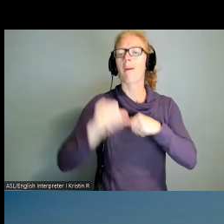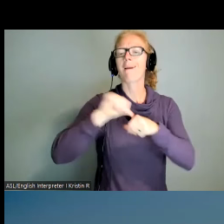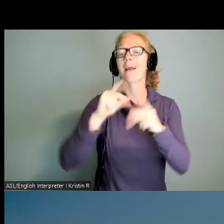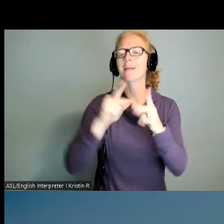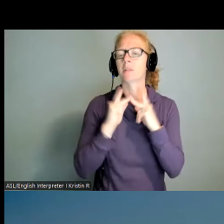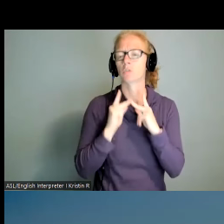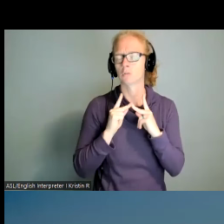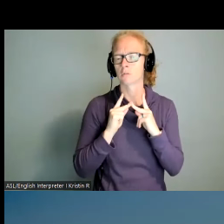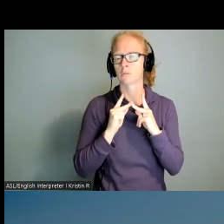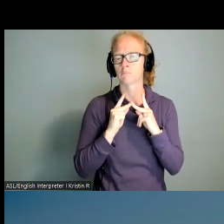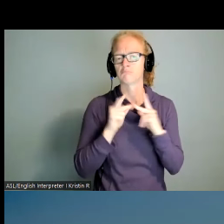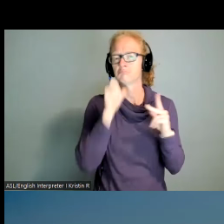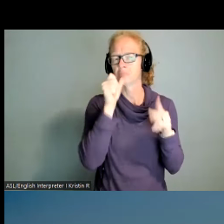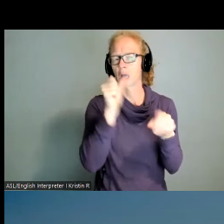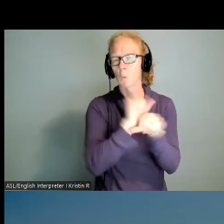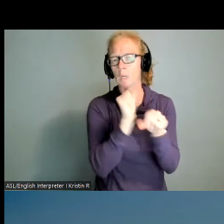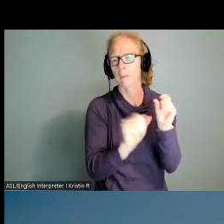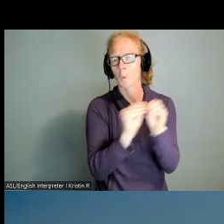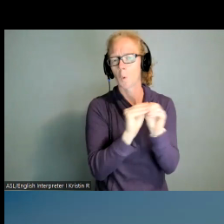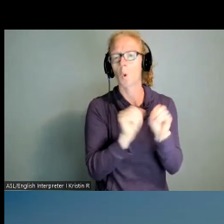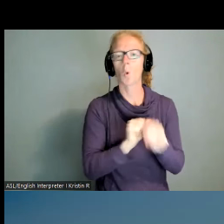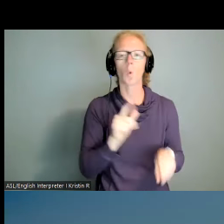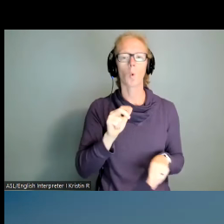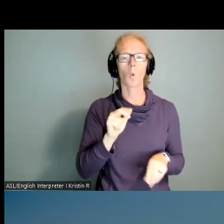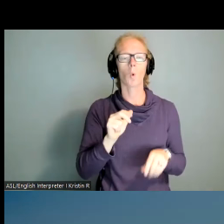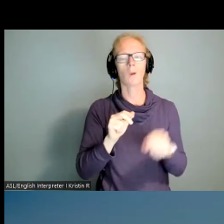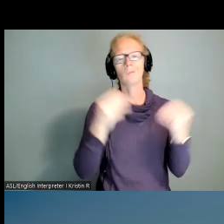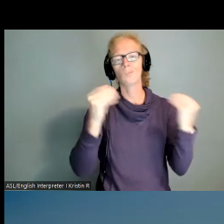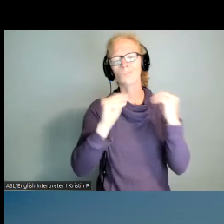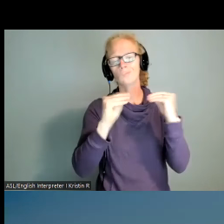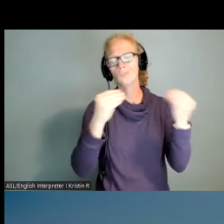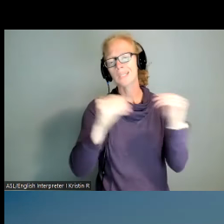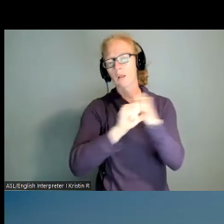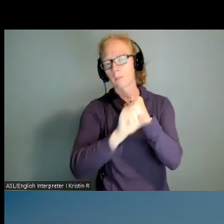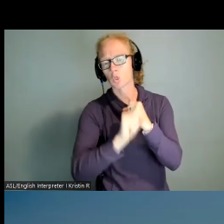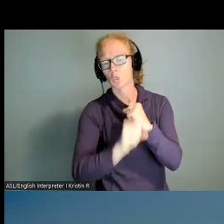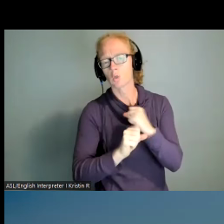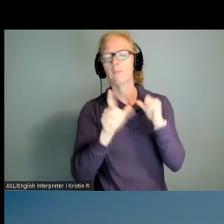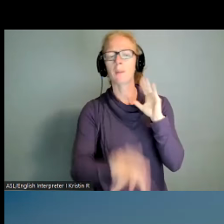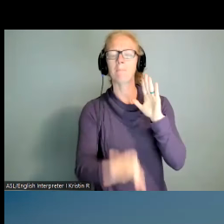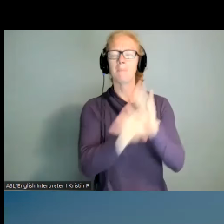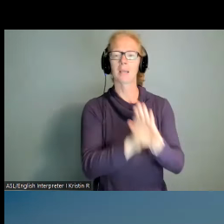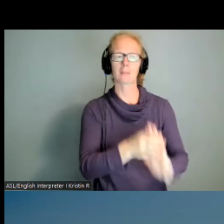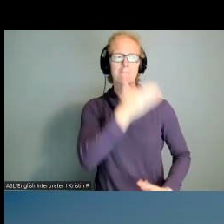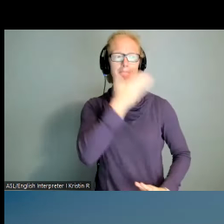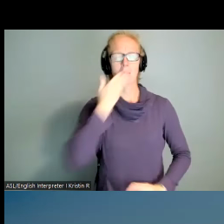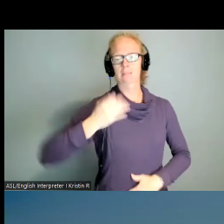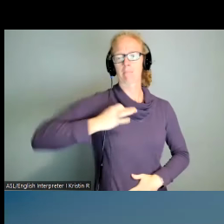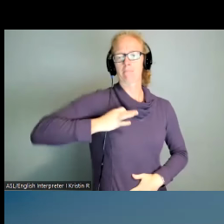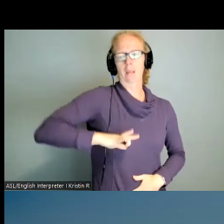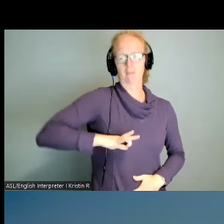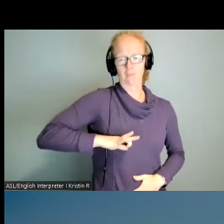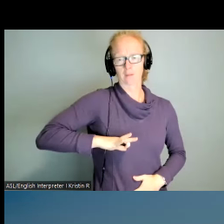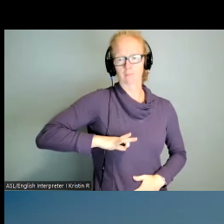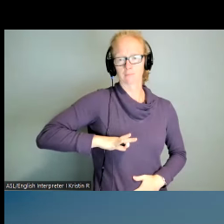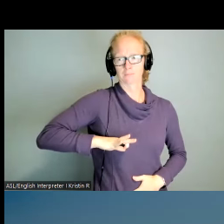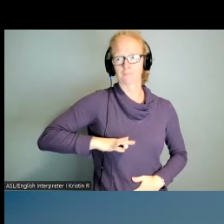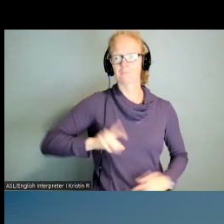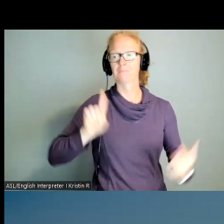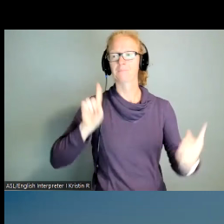some may have more vacant retail commercial lots. So you want to pick the one that will give you the biggest bang for your buck.